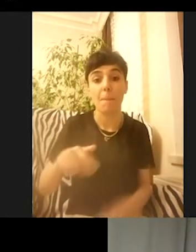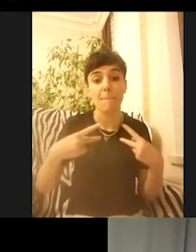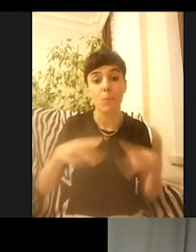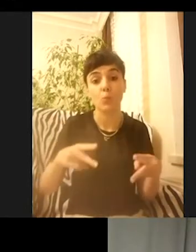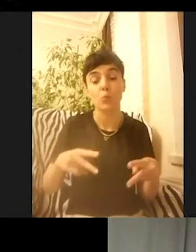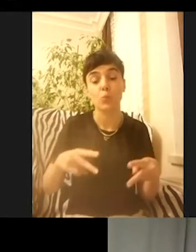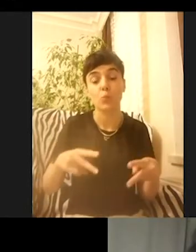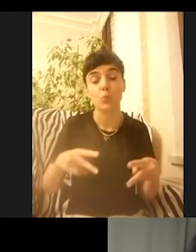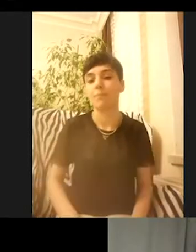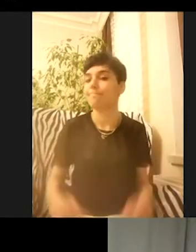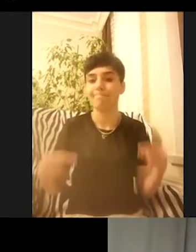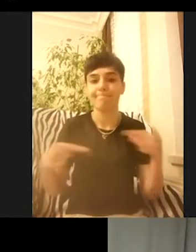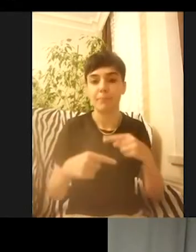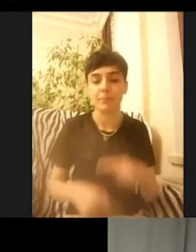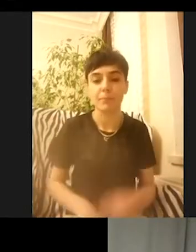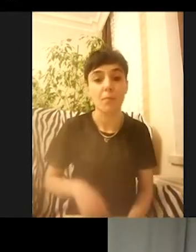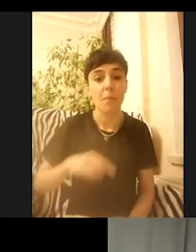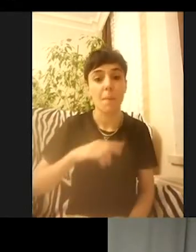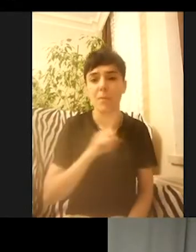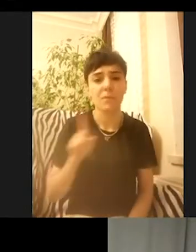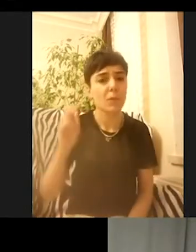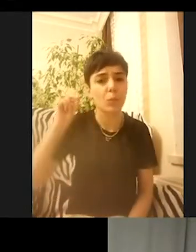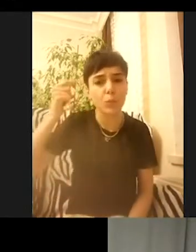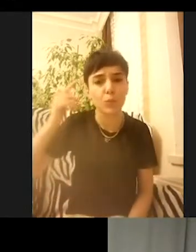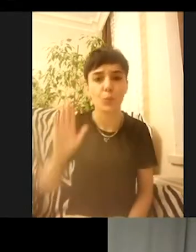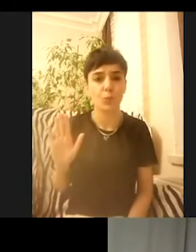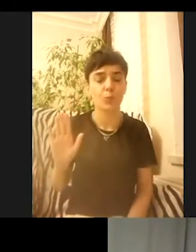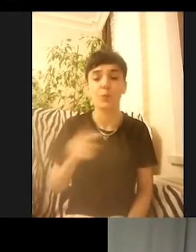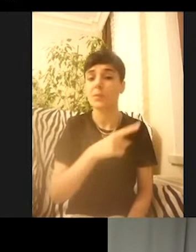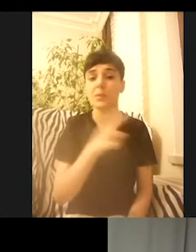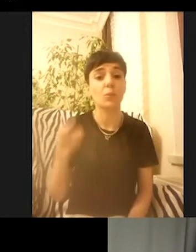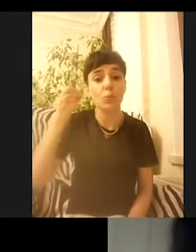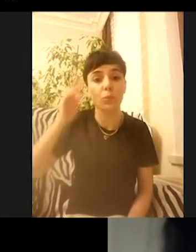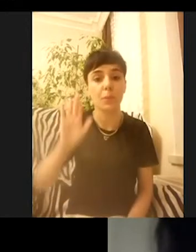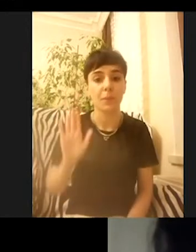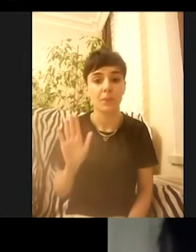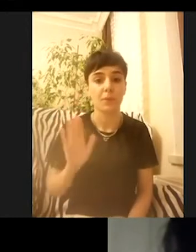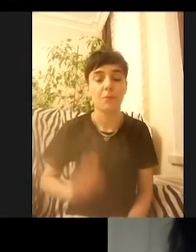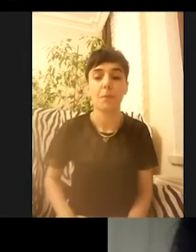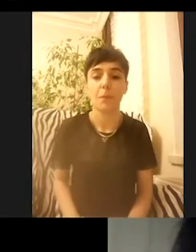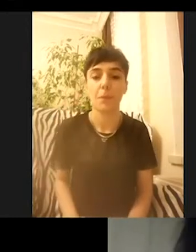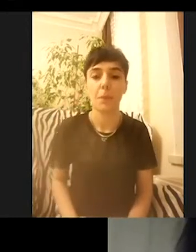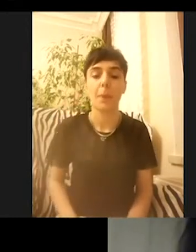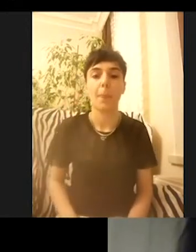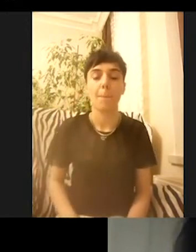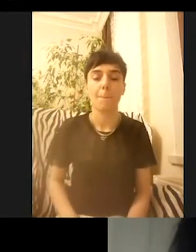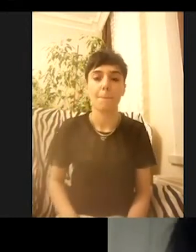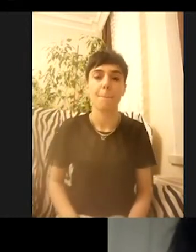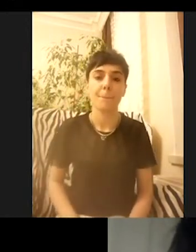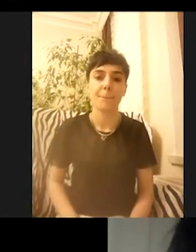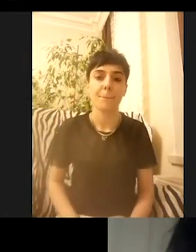want to you, neither should you, please. My answer like that. But would you say that there's because